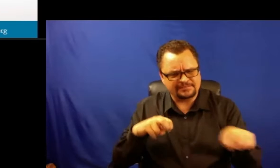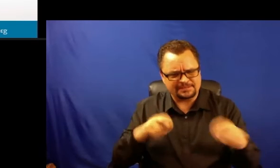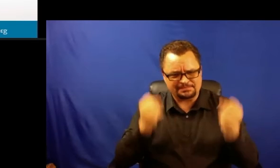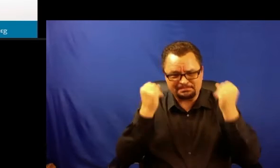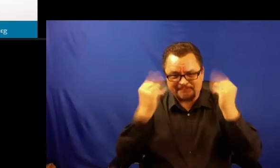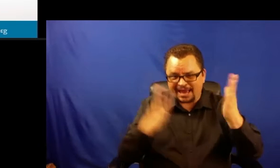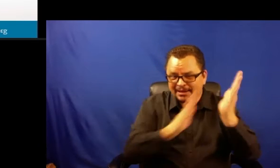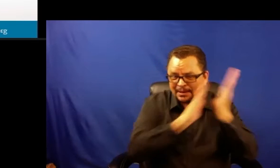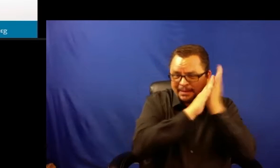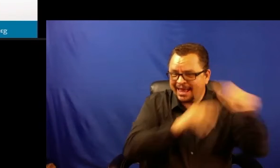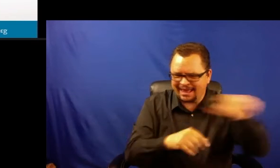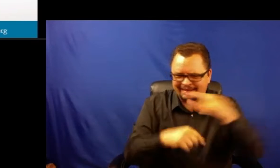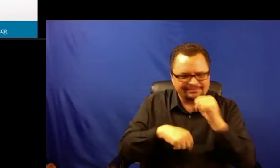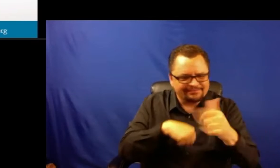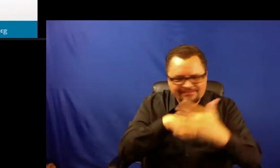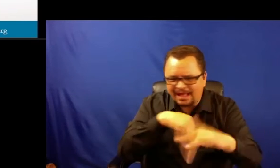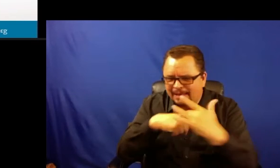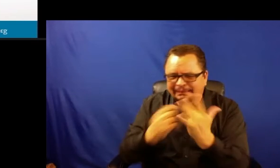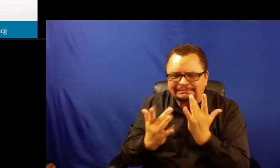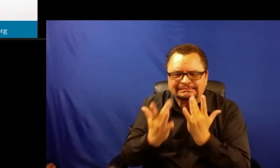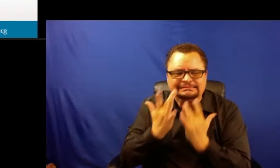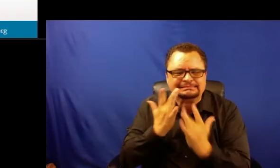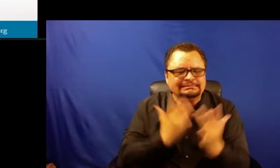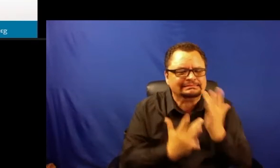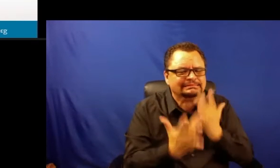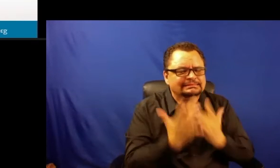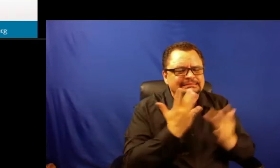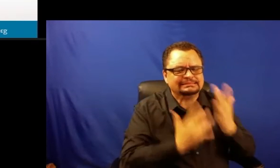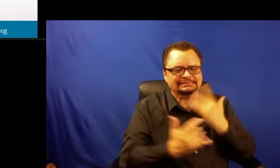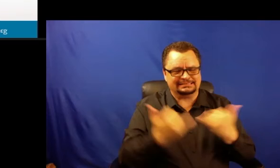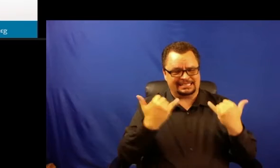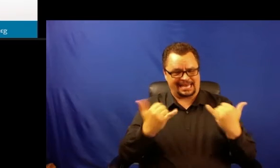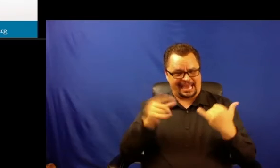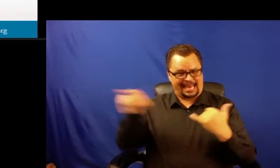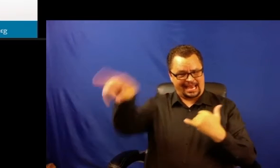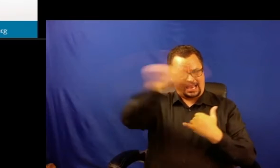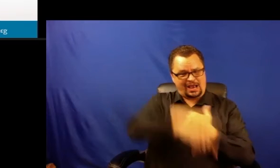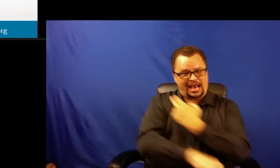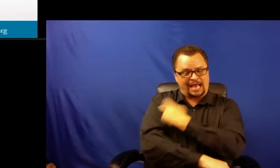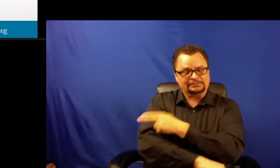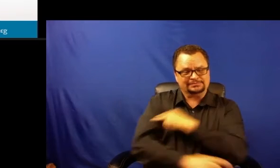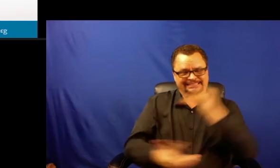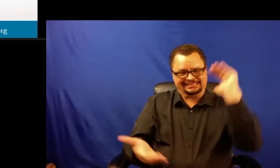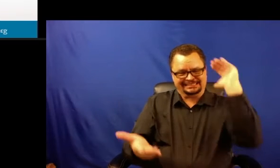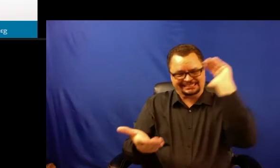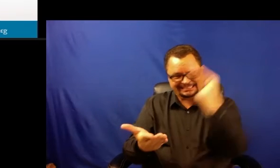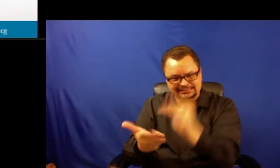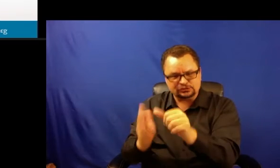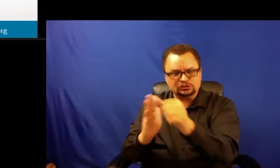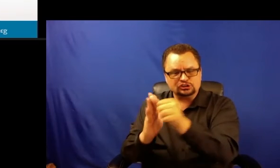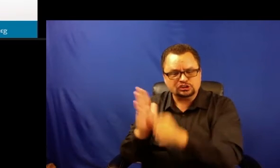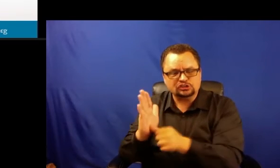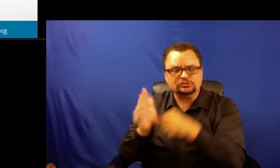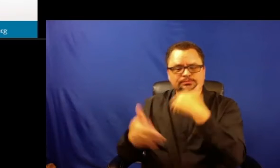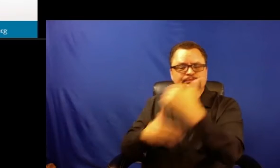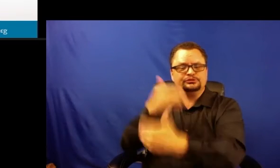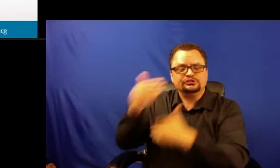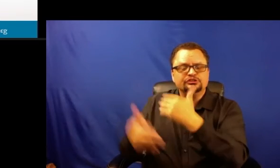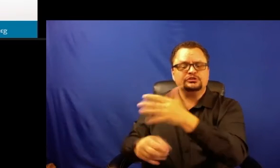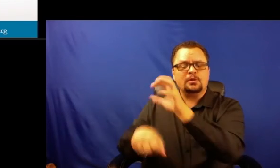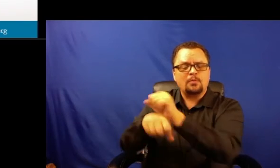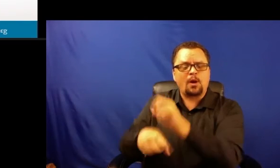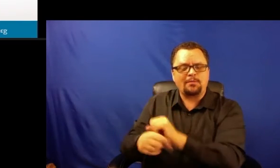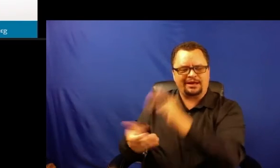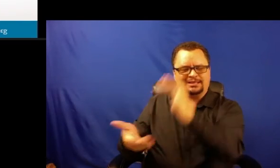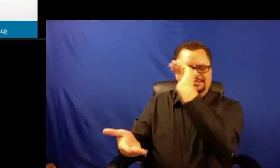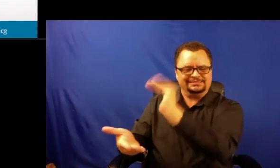those surgeries and procedures, just rescheduling them down the road that are elective